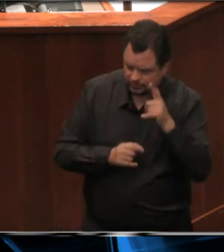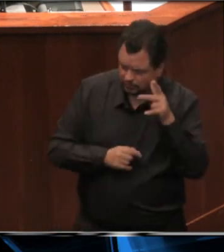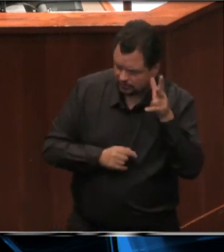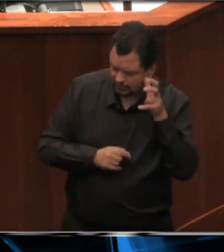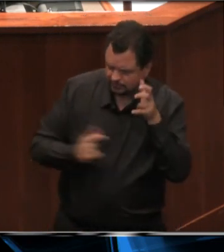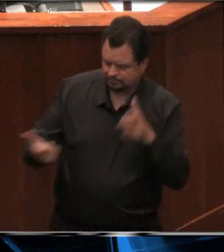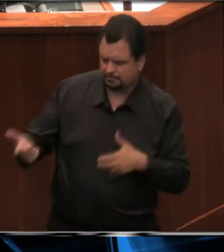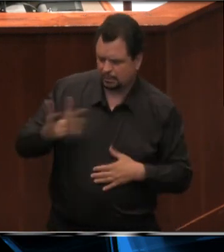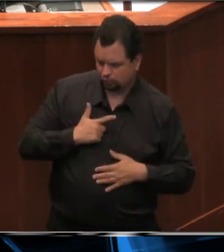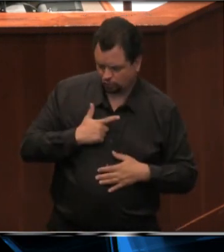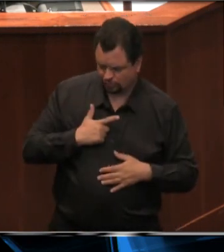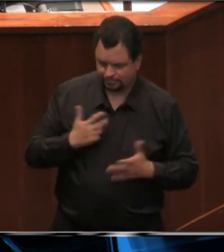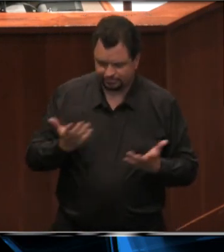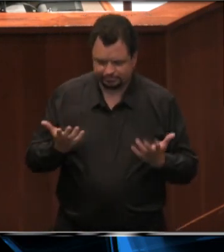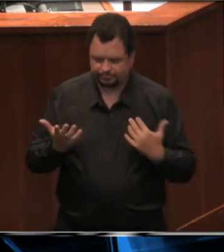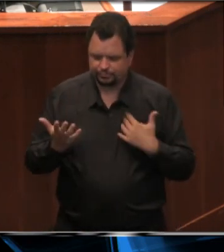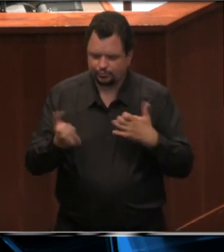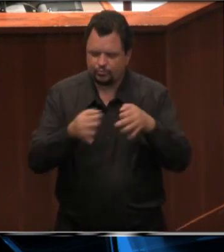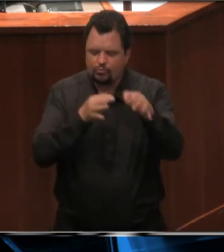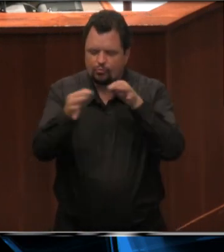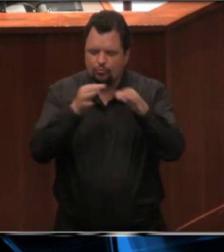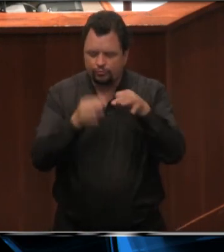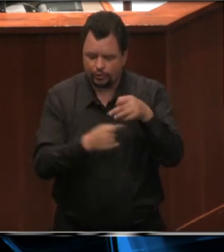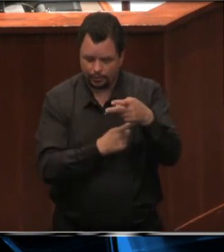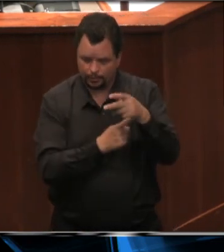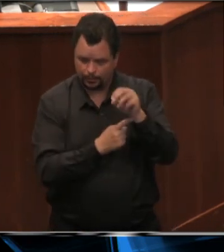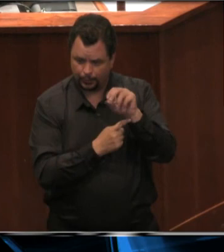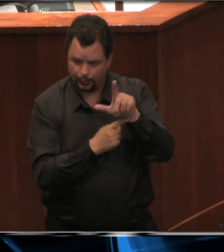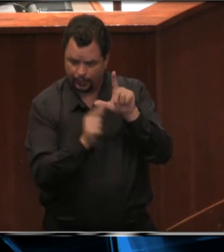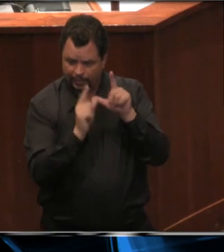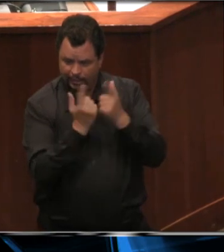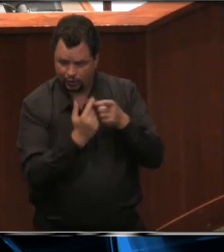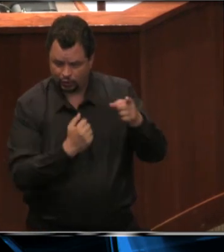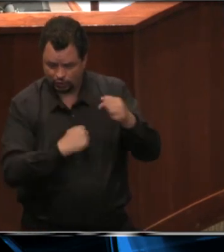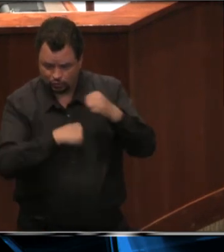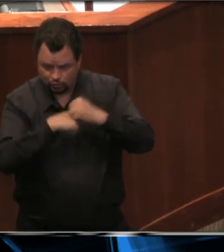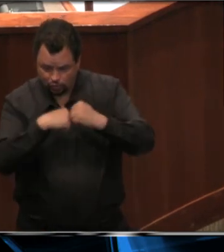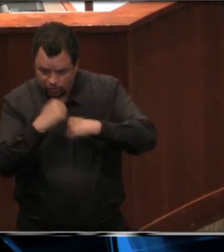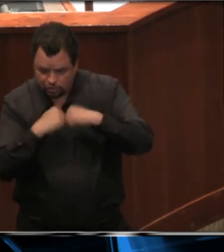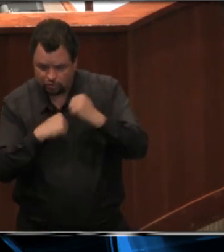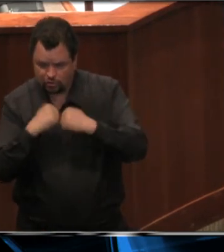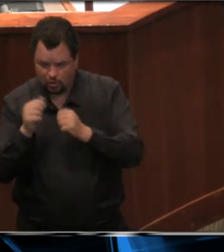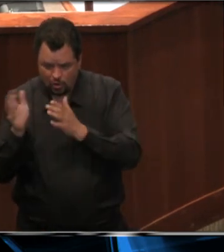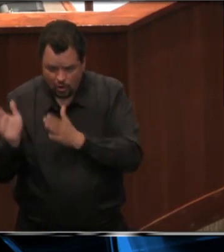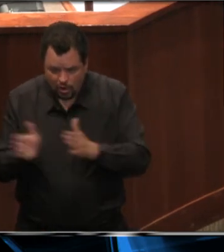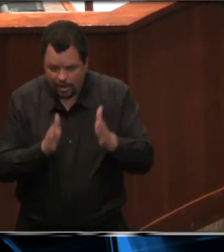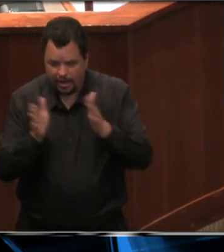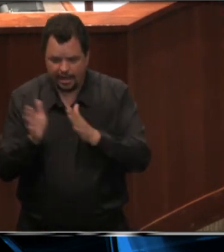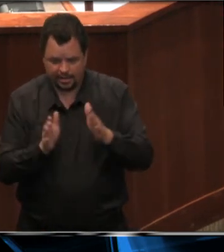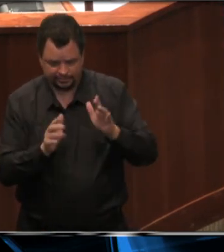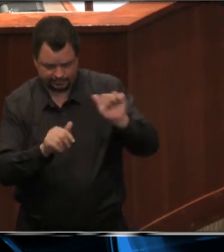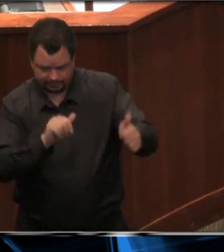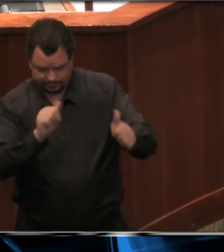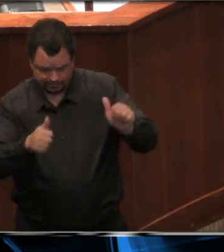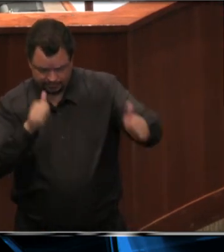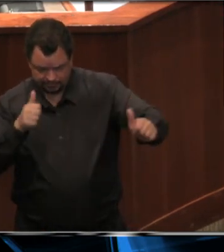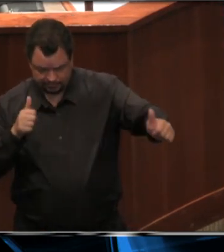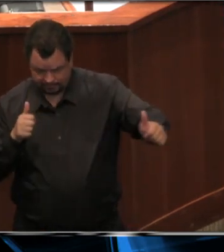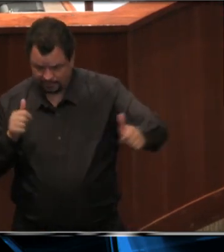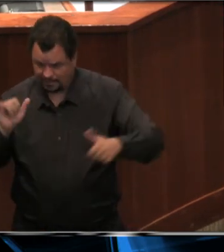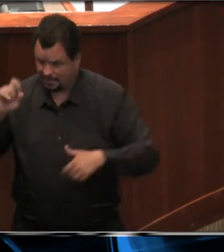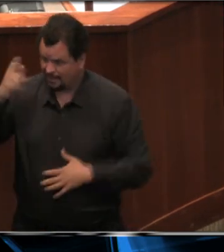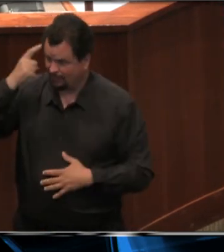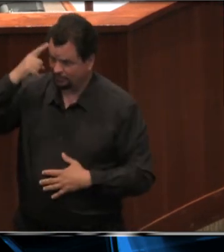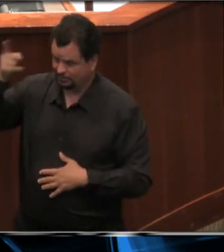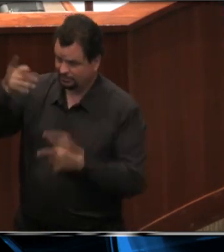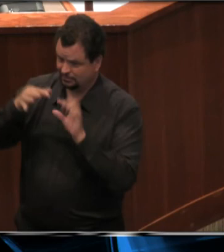what we do for a pool league, it is a structured, organized event. Governor has made the comment that